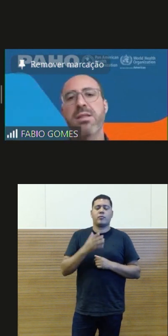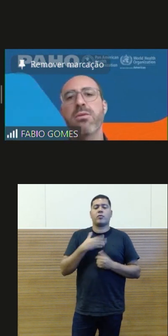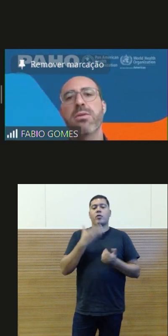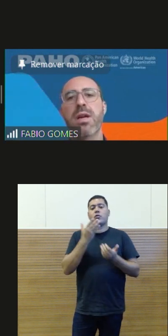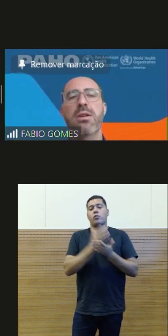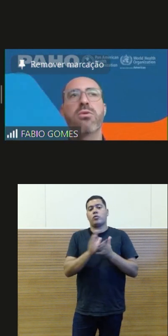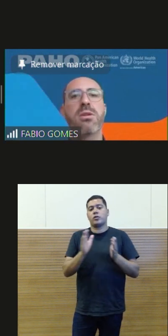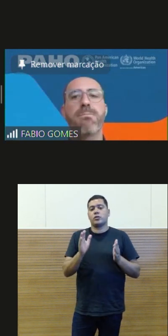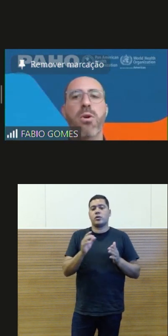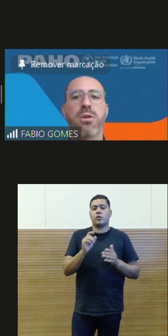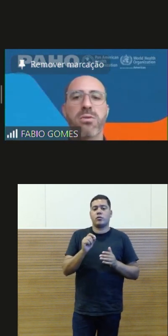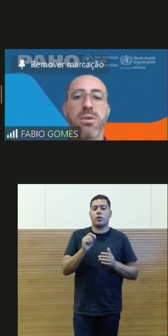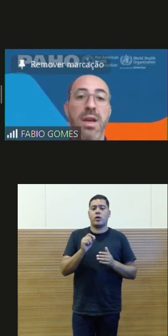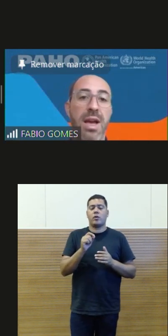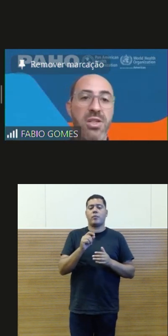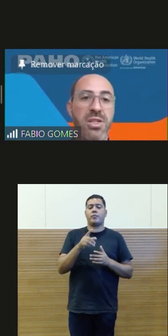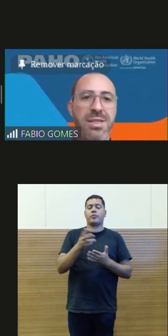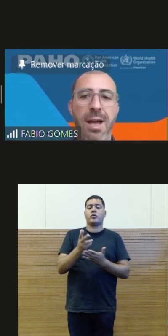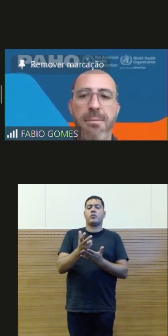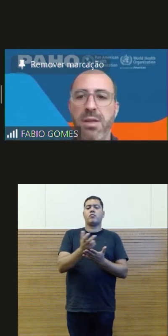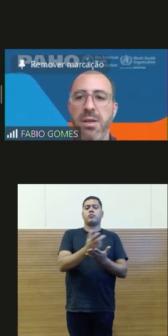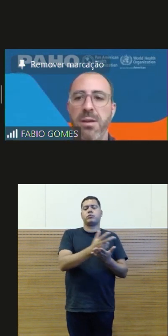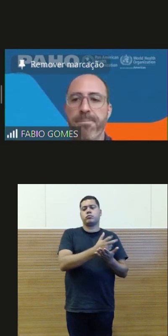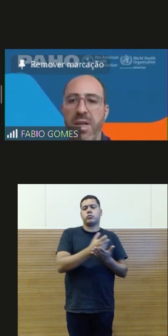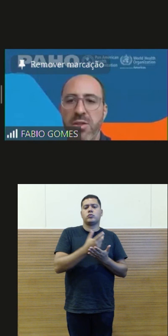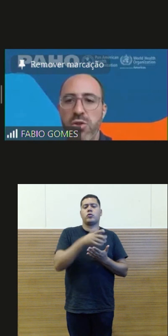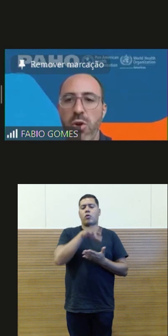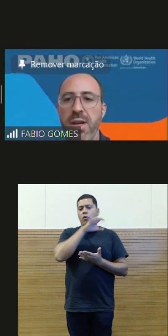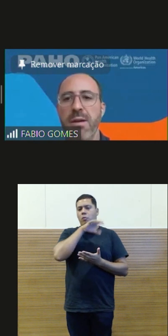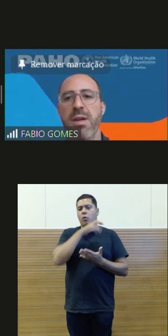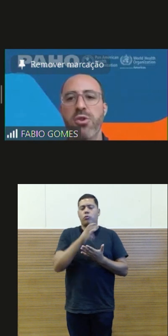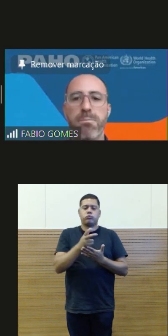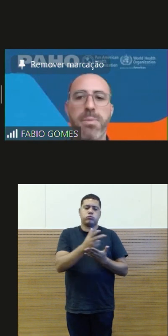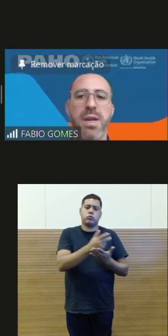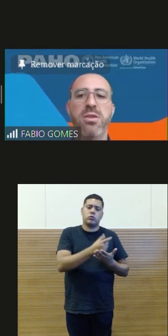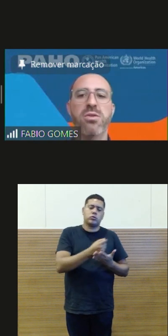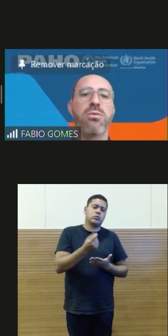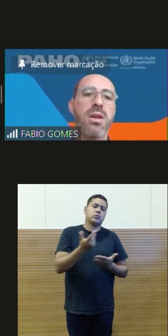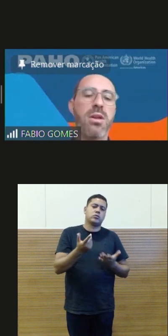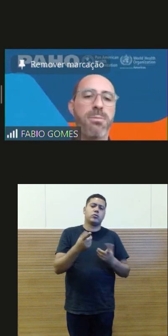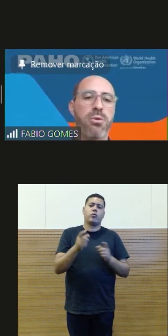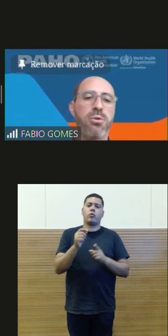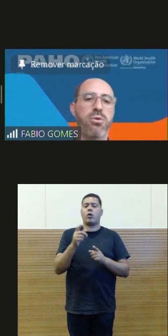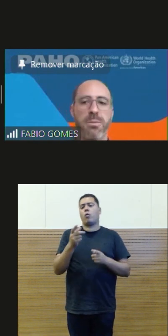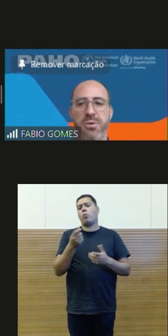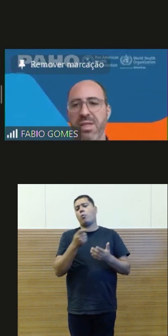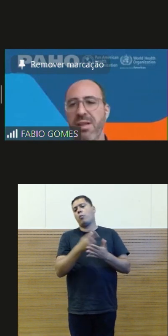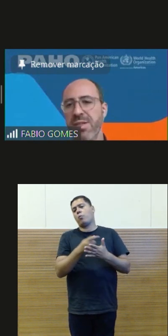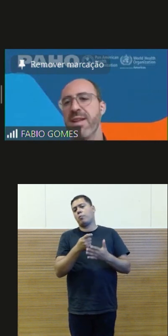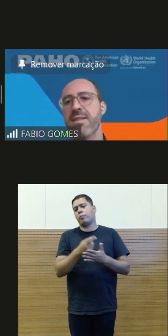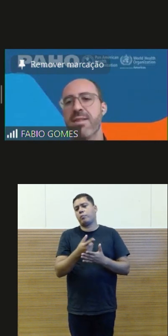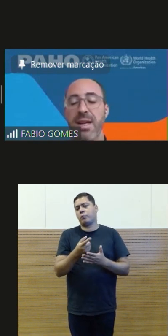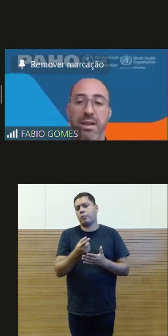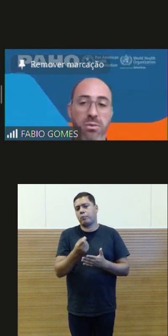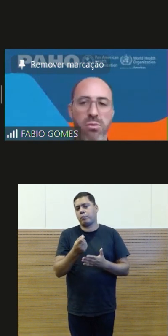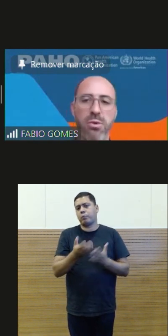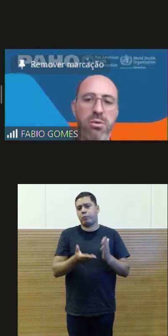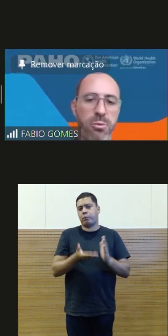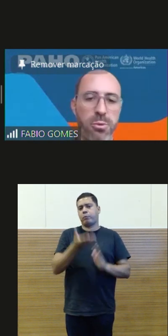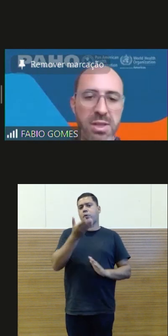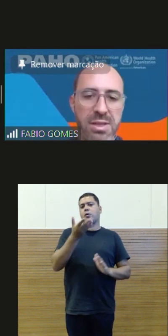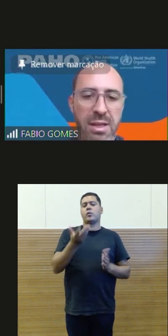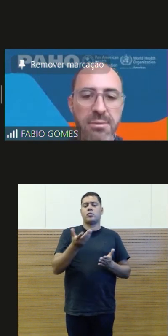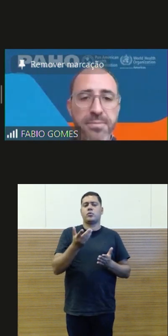and won't have the effects for the future. And I'll end with taxes. We know that historically the price of